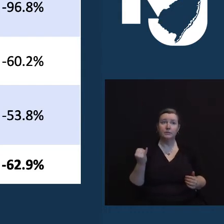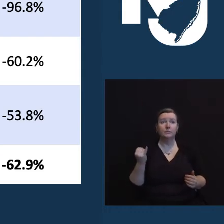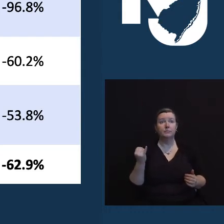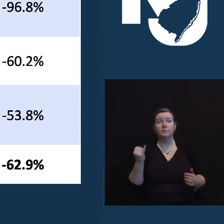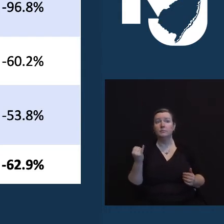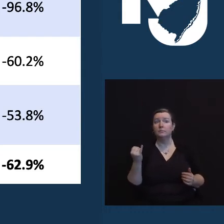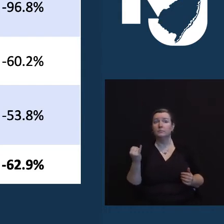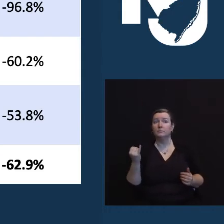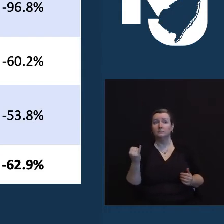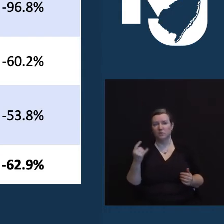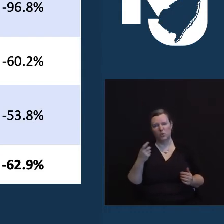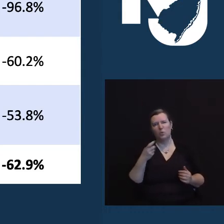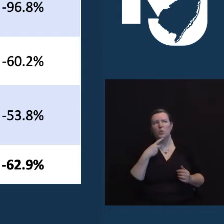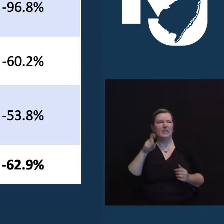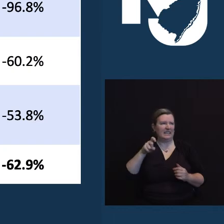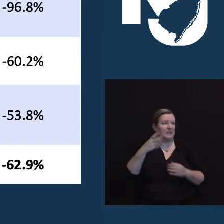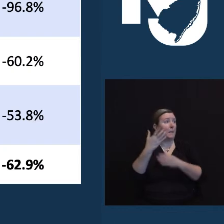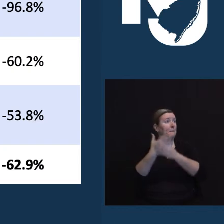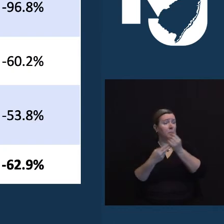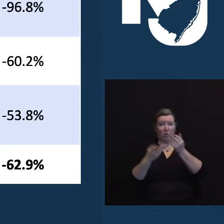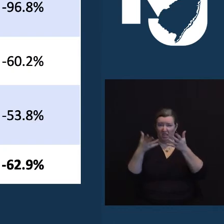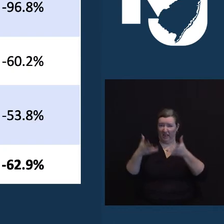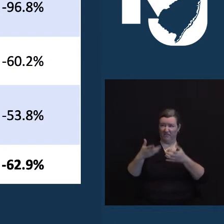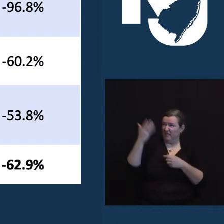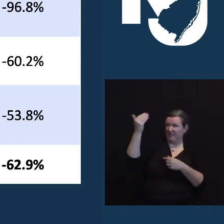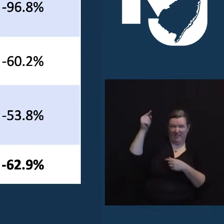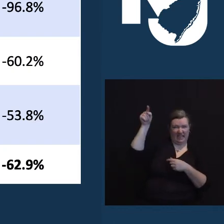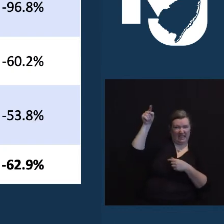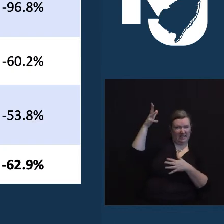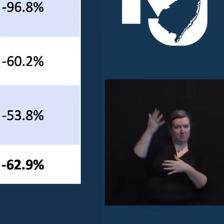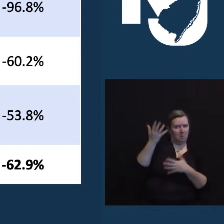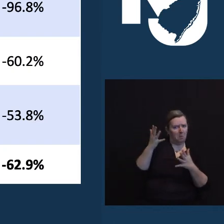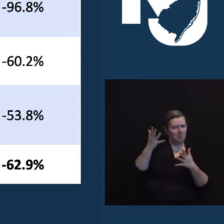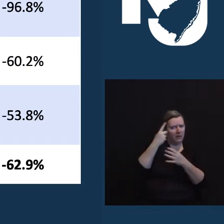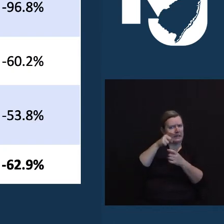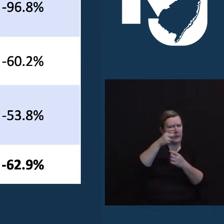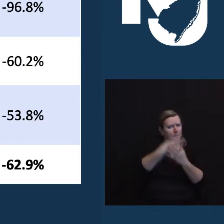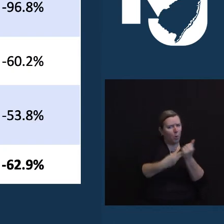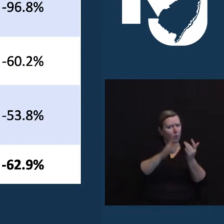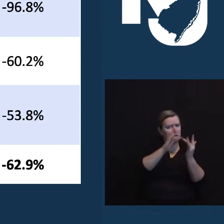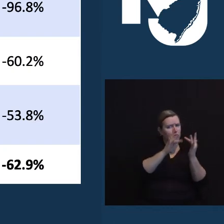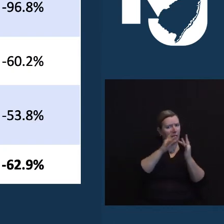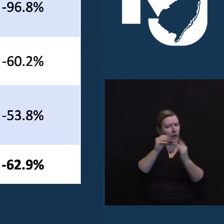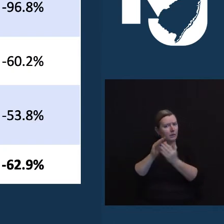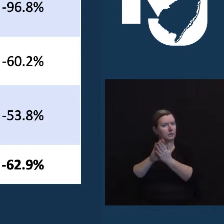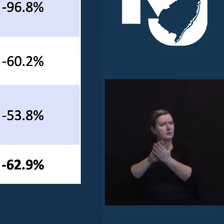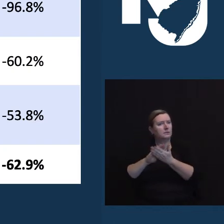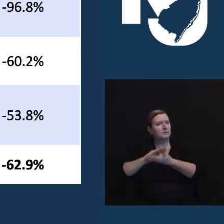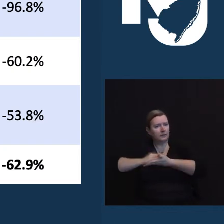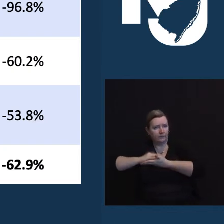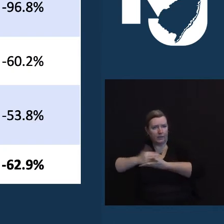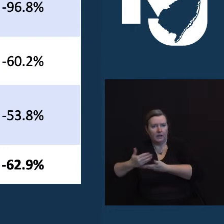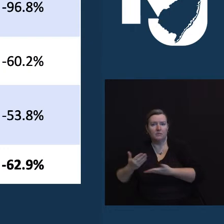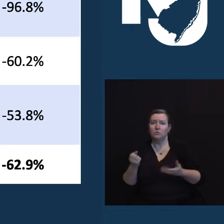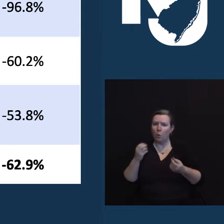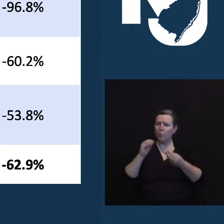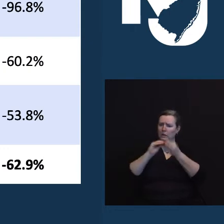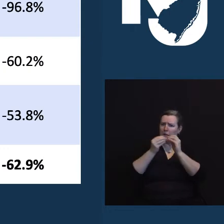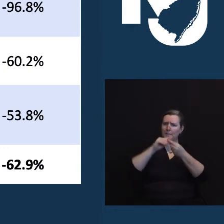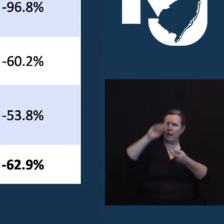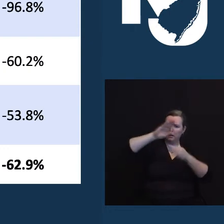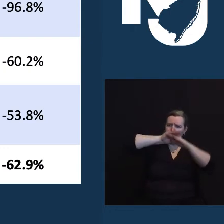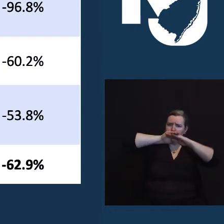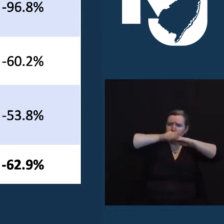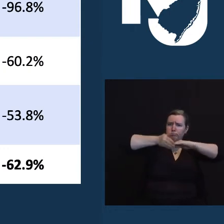both. And again, we're happy it's down, but we won't be happy until it gets to 0. Now, the outstanding number of those needing